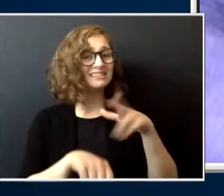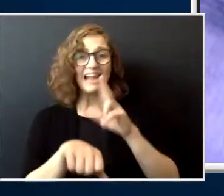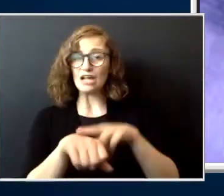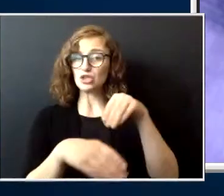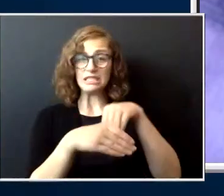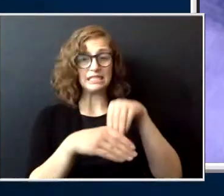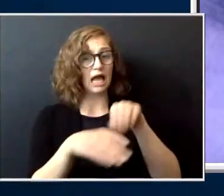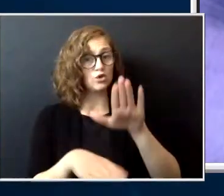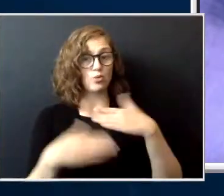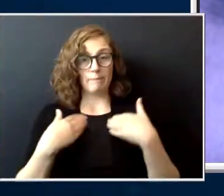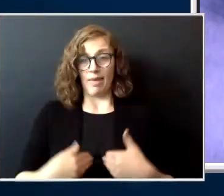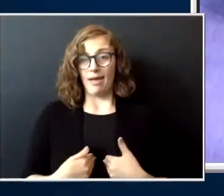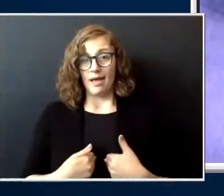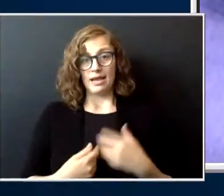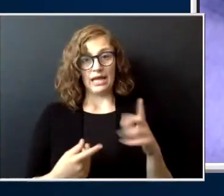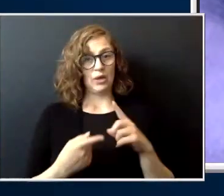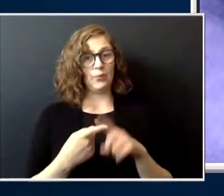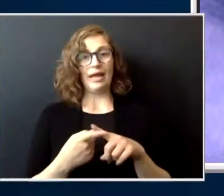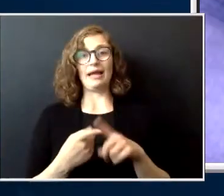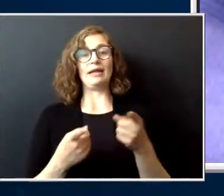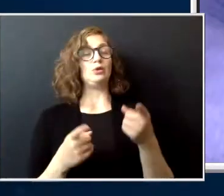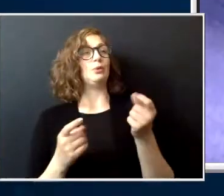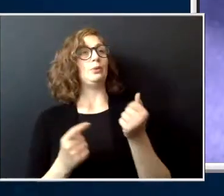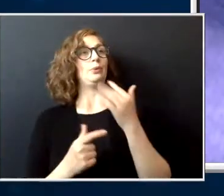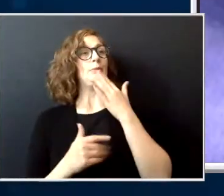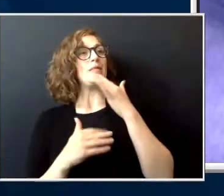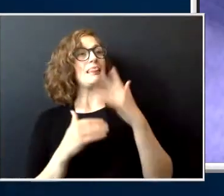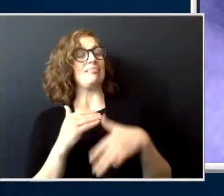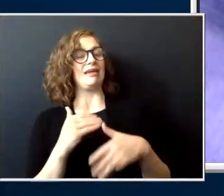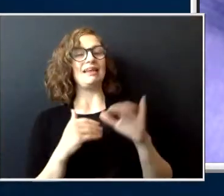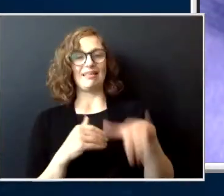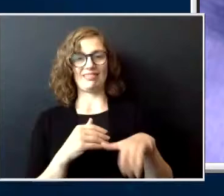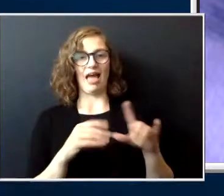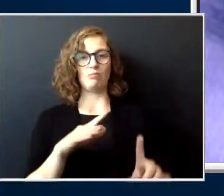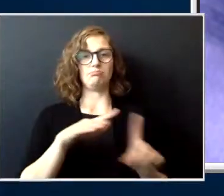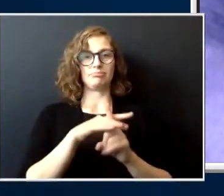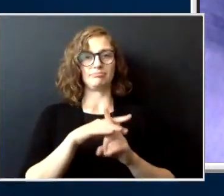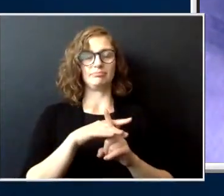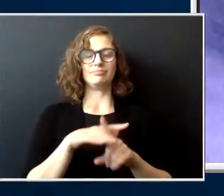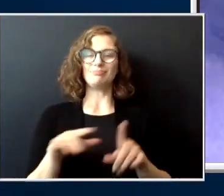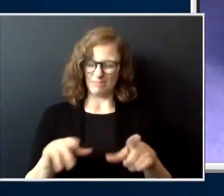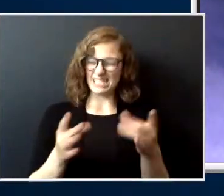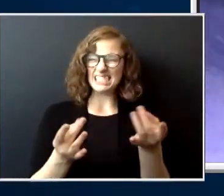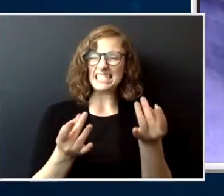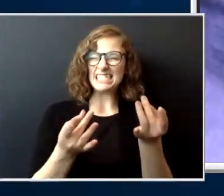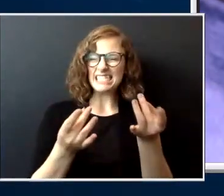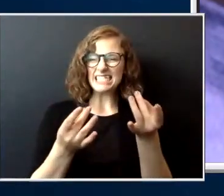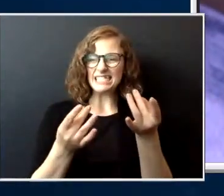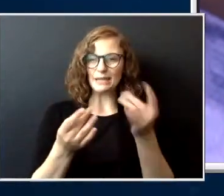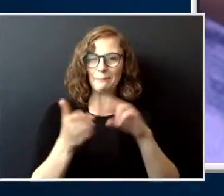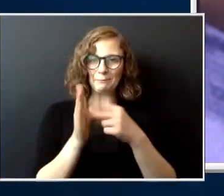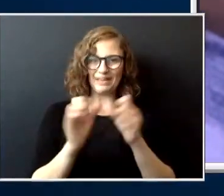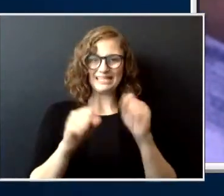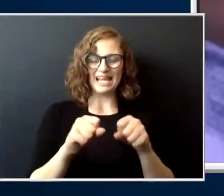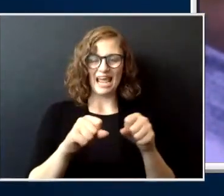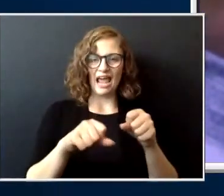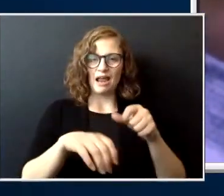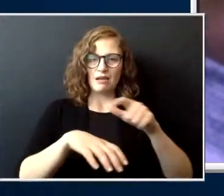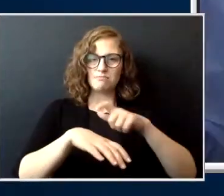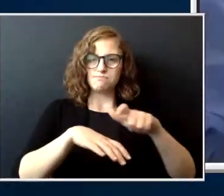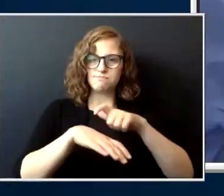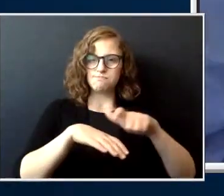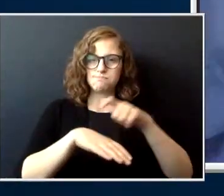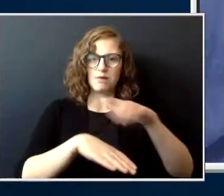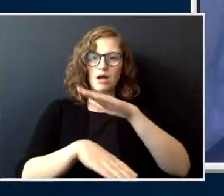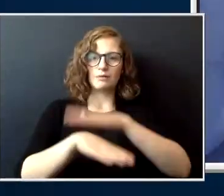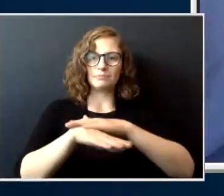very sticky, and it allows me to stick that graft down and have it stay in place without having to put staples on that would have to be